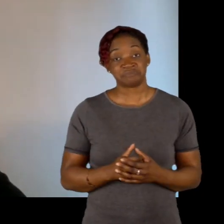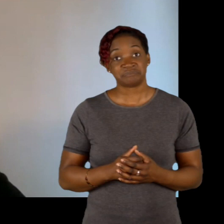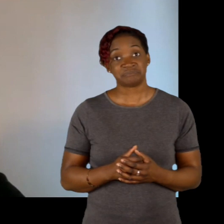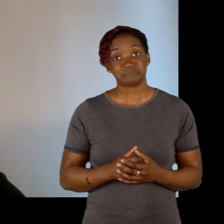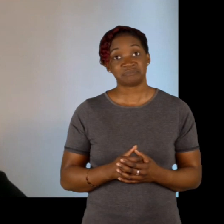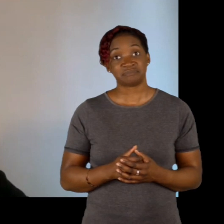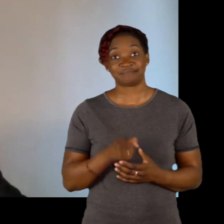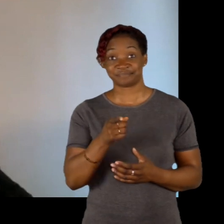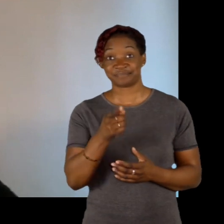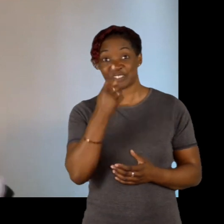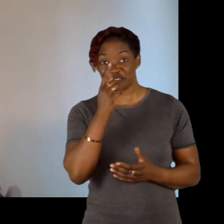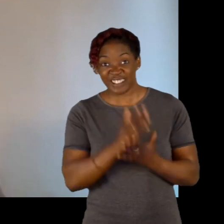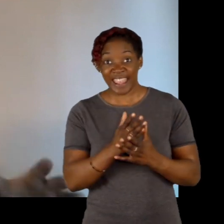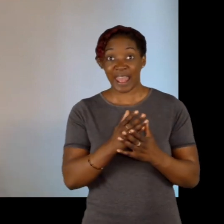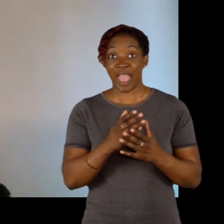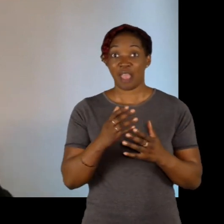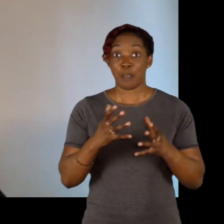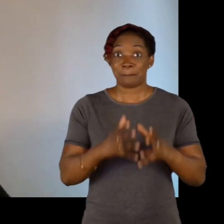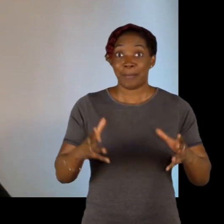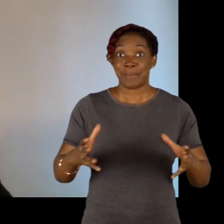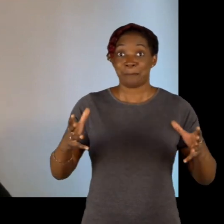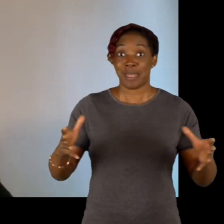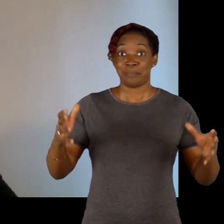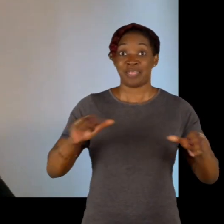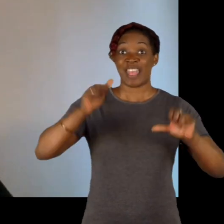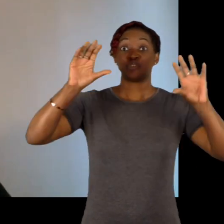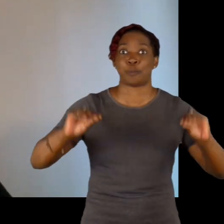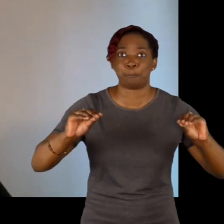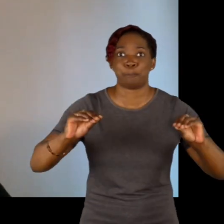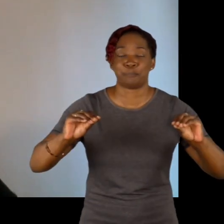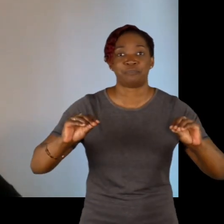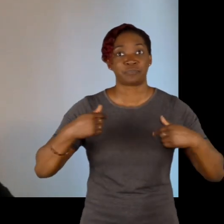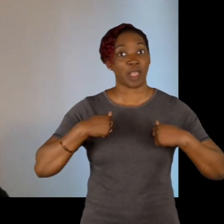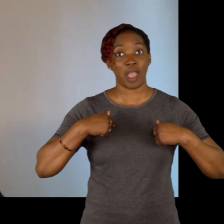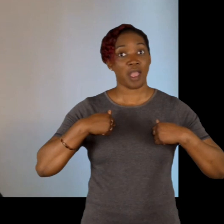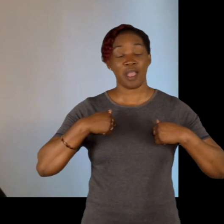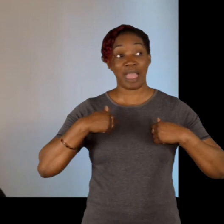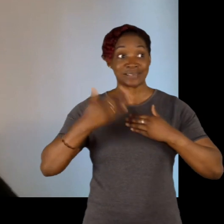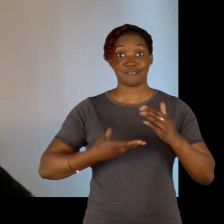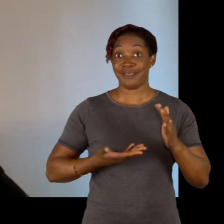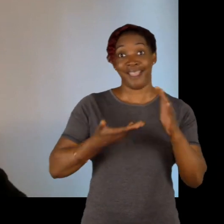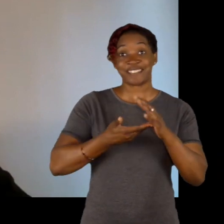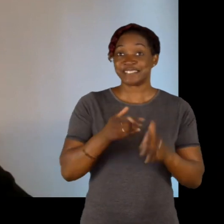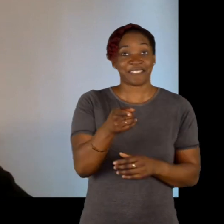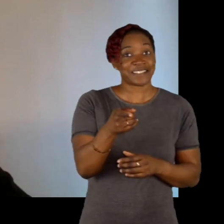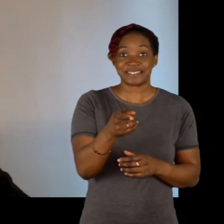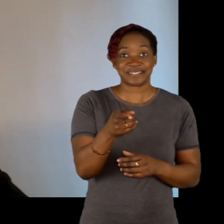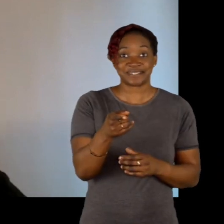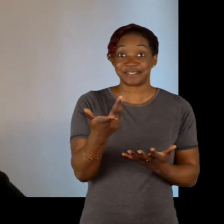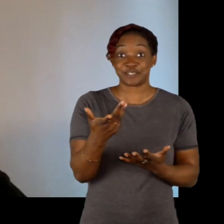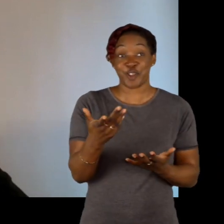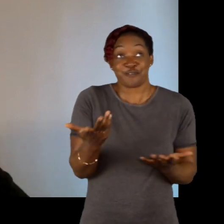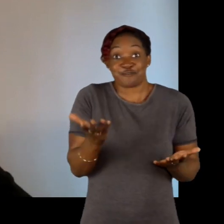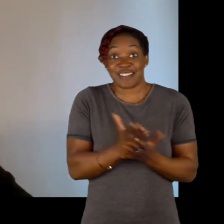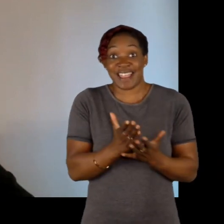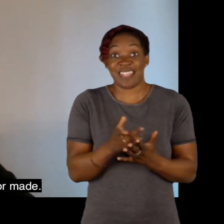said. They just the I like how it builds up and then kind of cuts, and you get that creak of the door, which I didn't